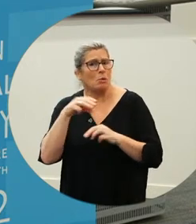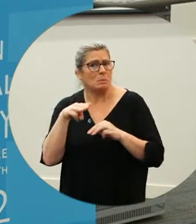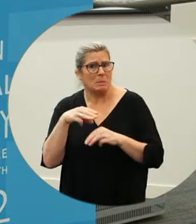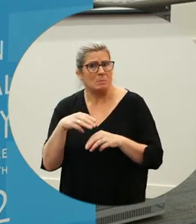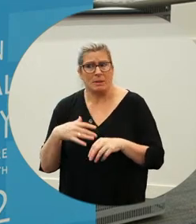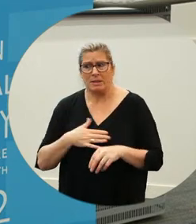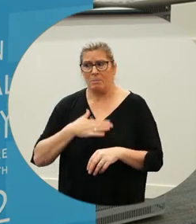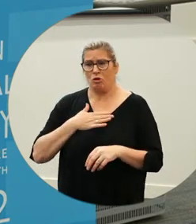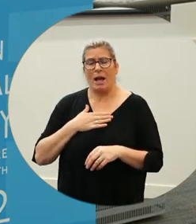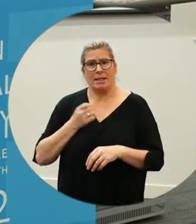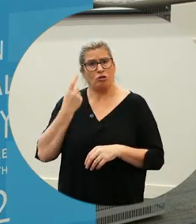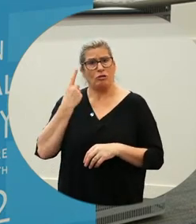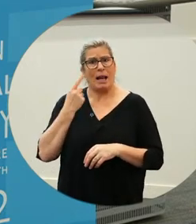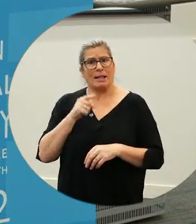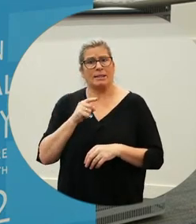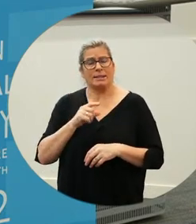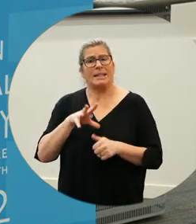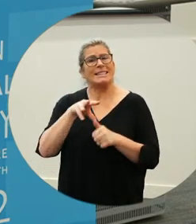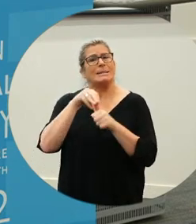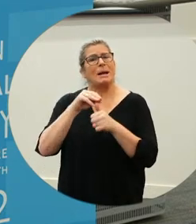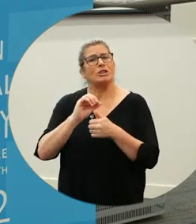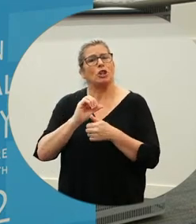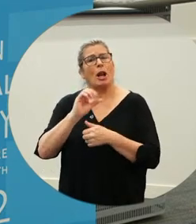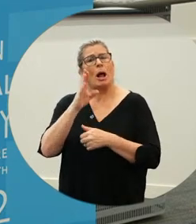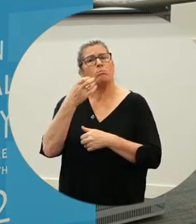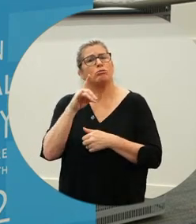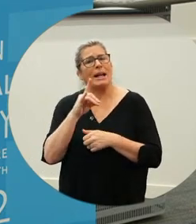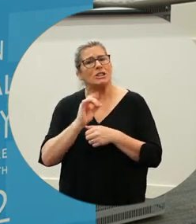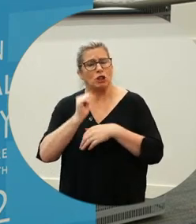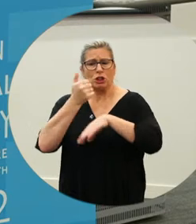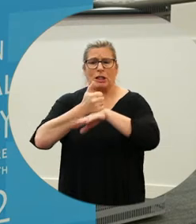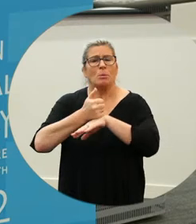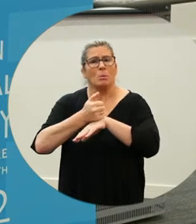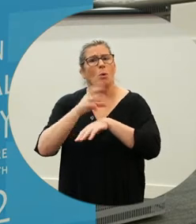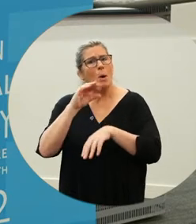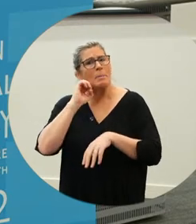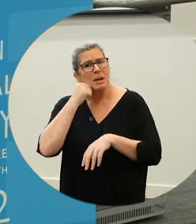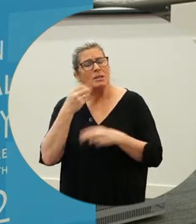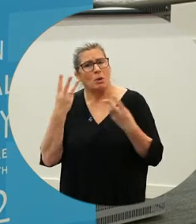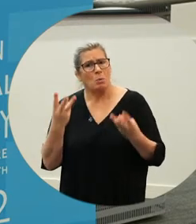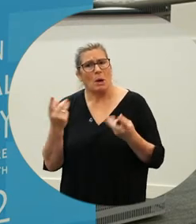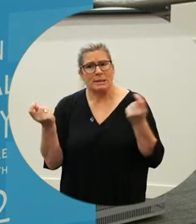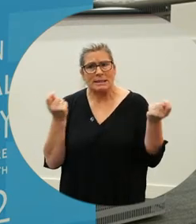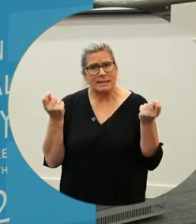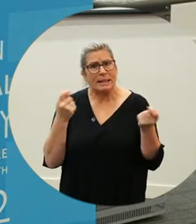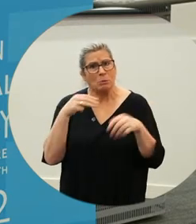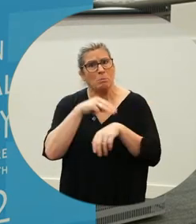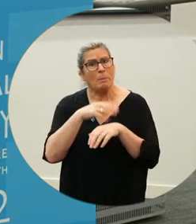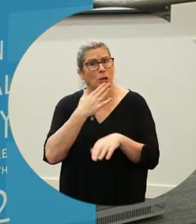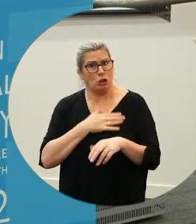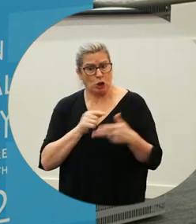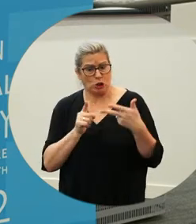day and age to realize that special branch was actually formed to deal with problems in County Leitrim.